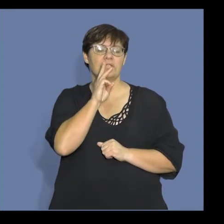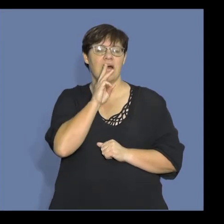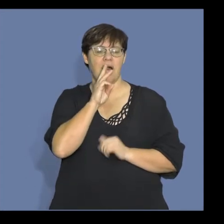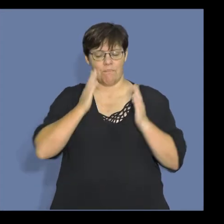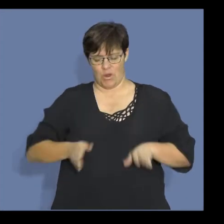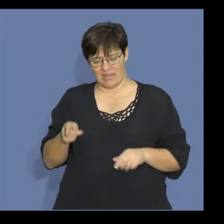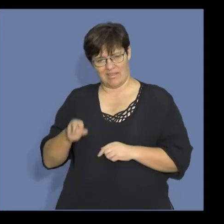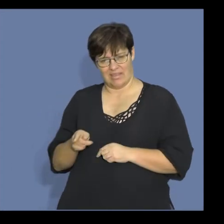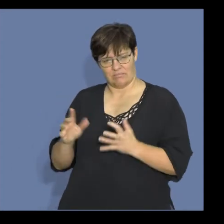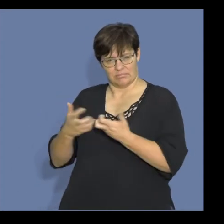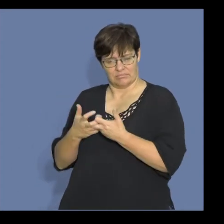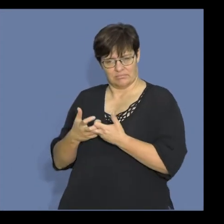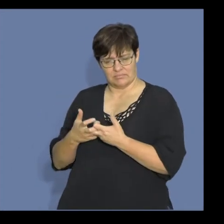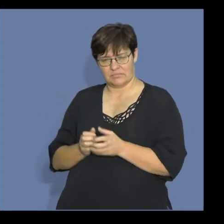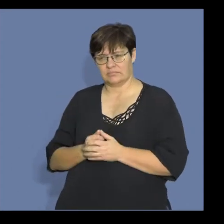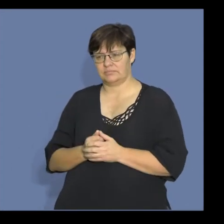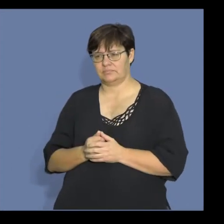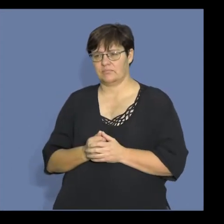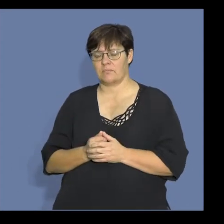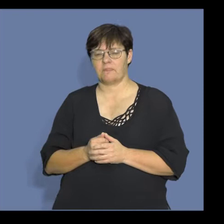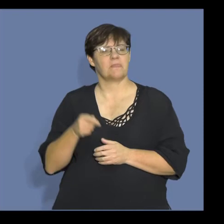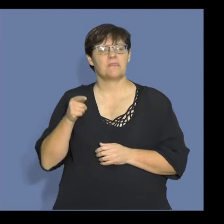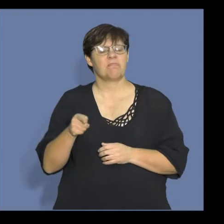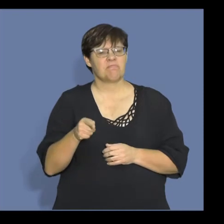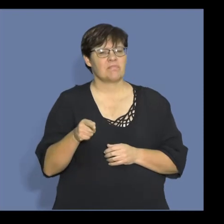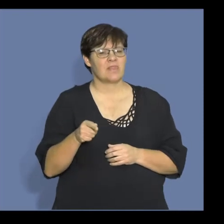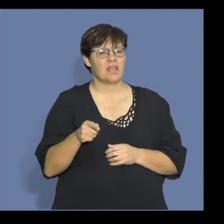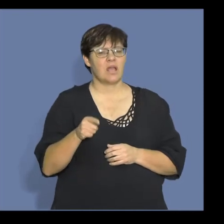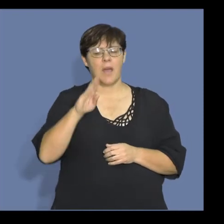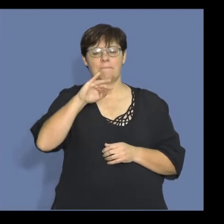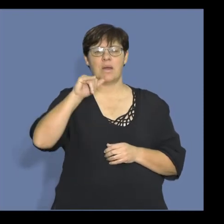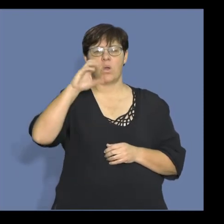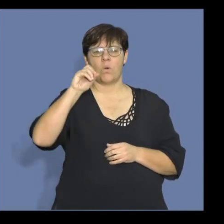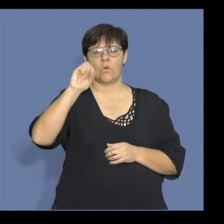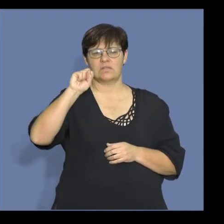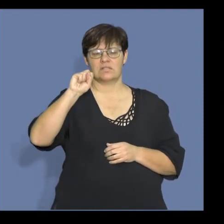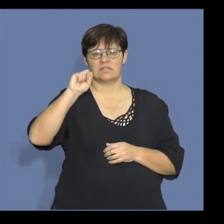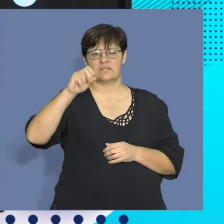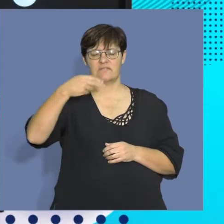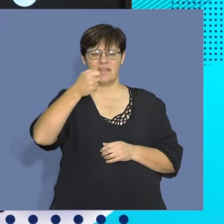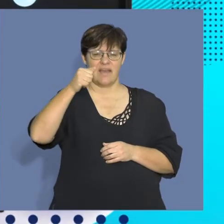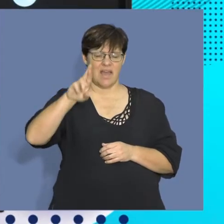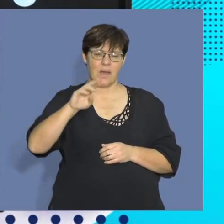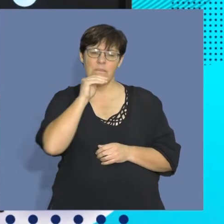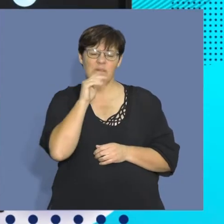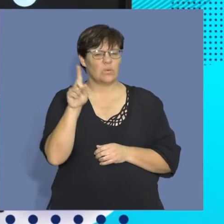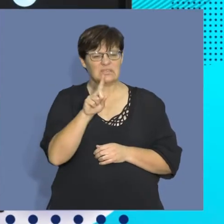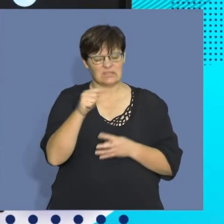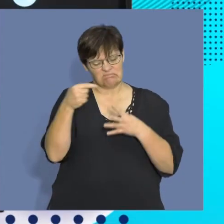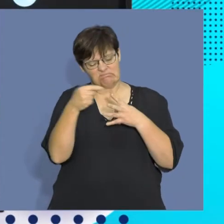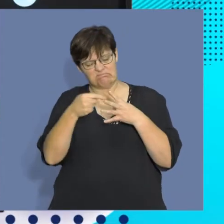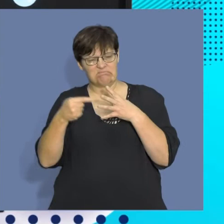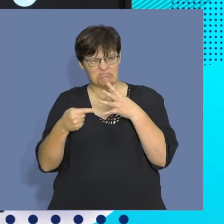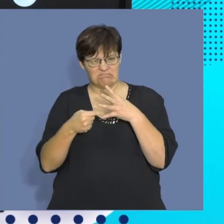Water bodies is the next term. And so water bodies in the context of the biosphere are referring to